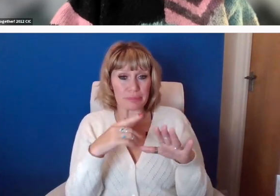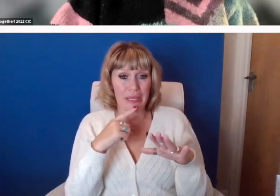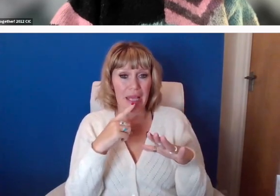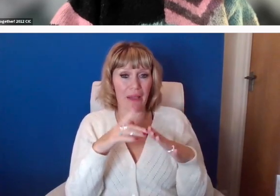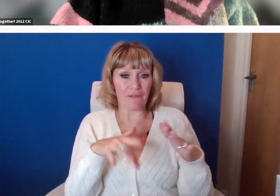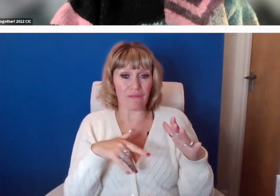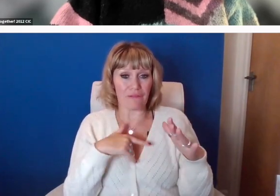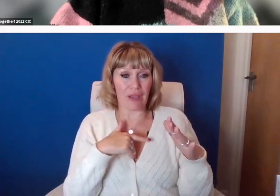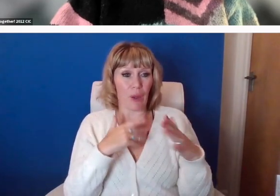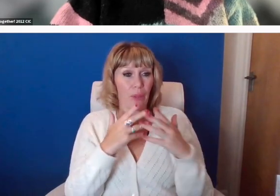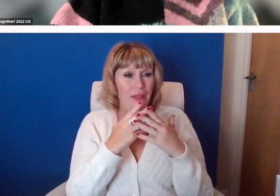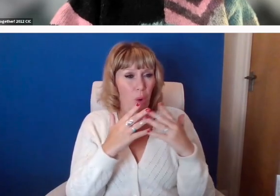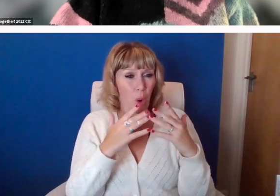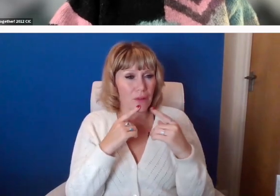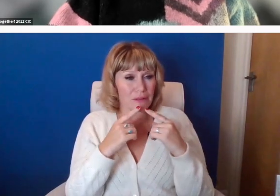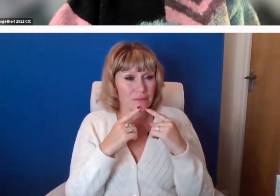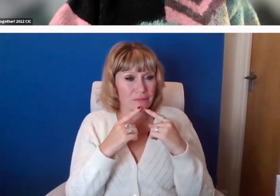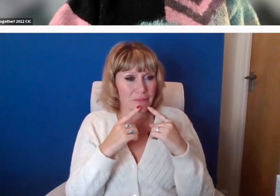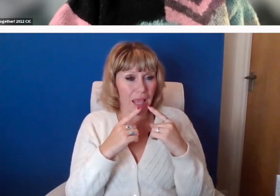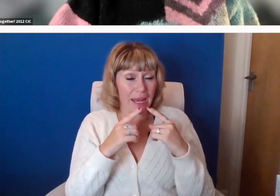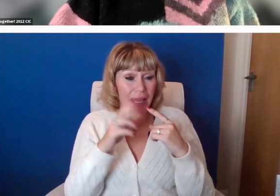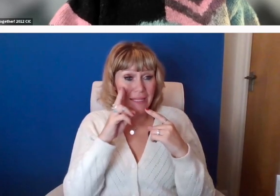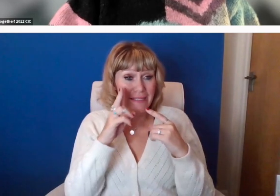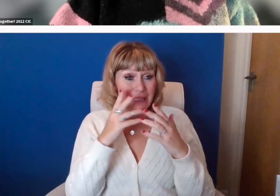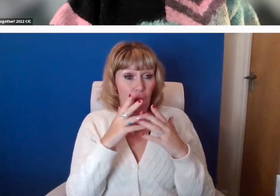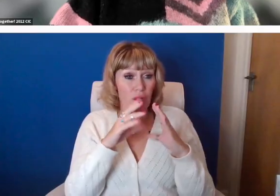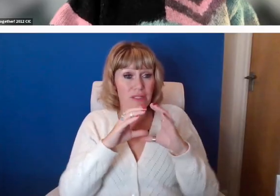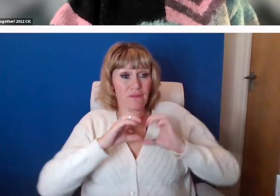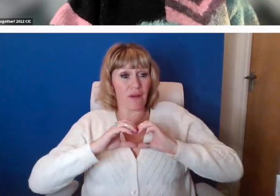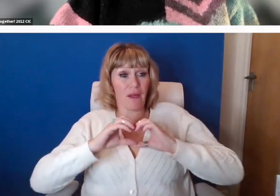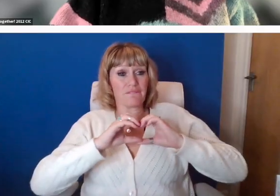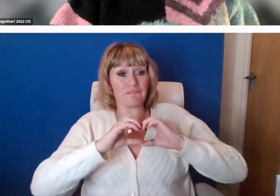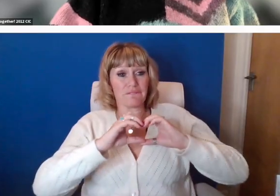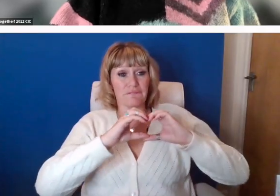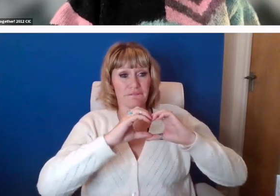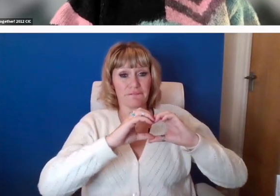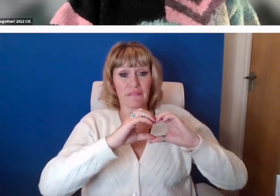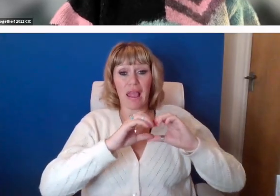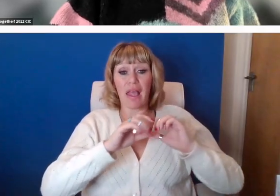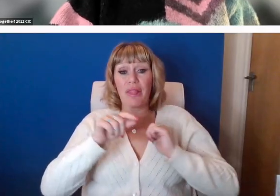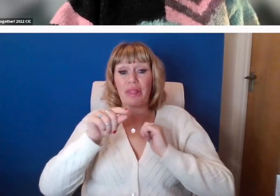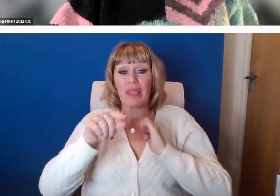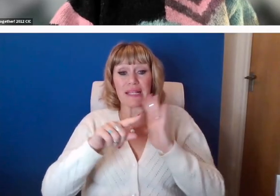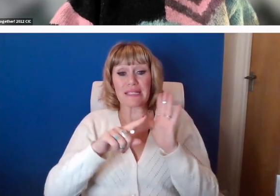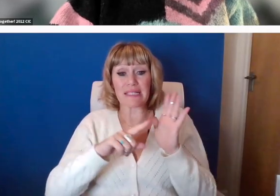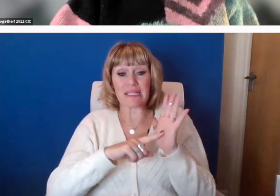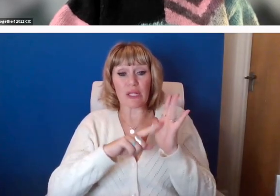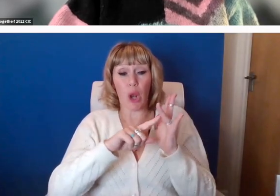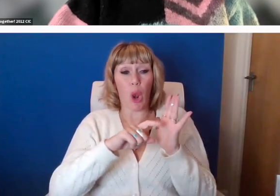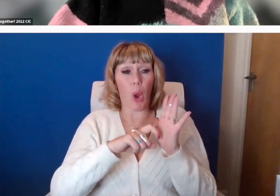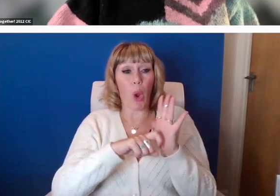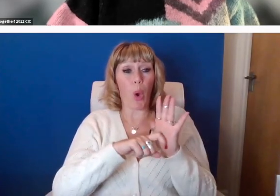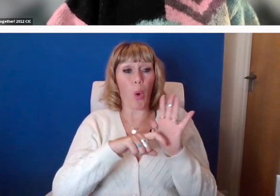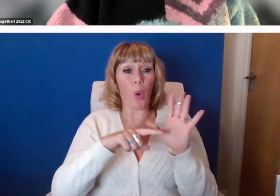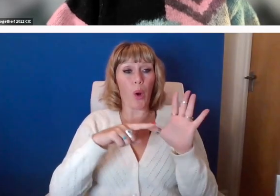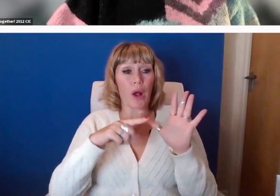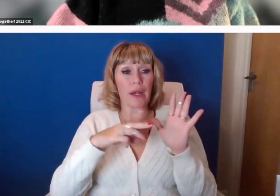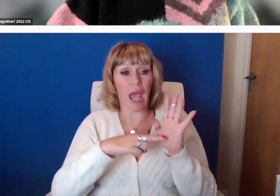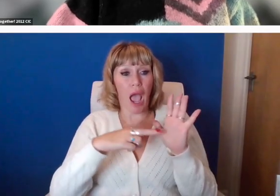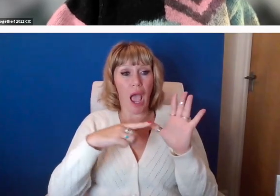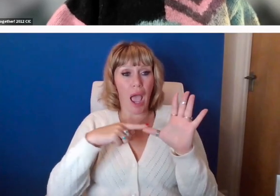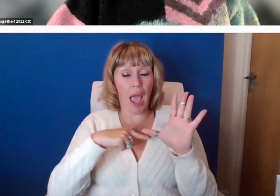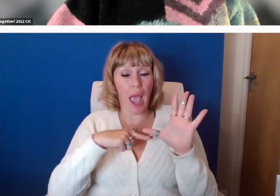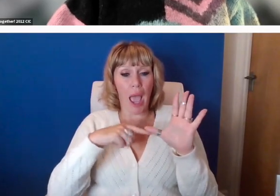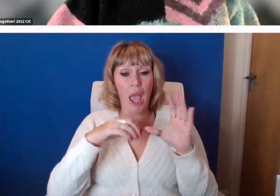yeah, again, I can see more love coming up. This is Lorna Bryson's untitled self-portrait.